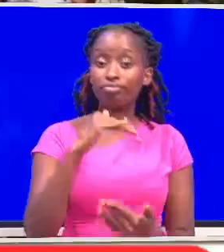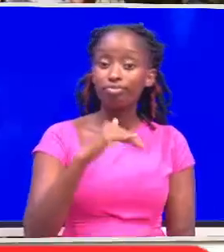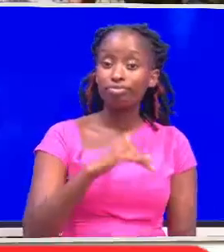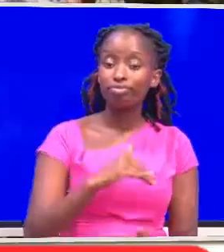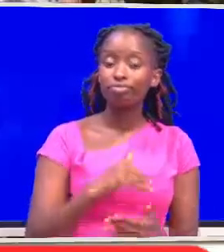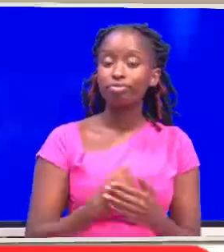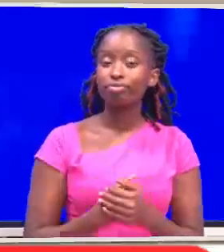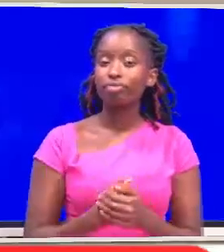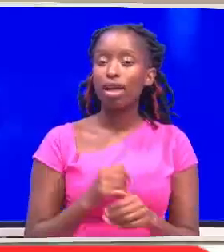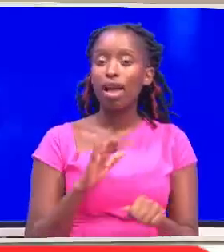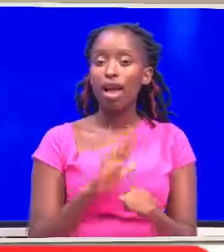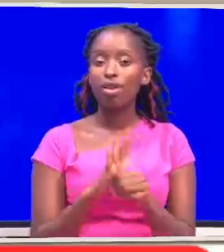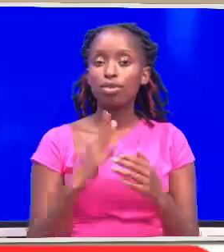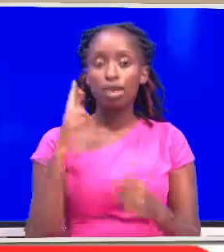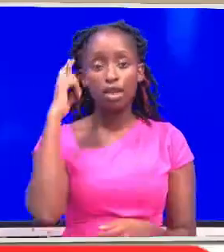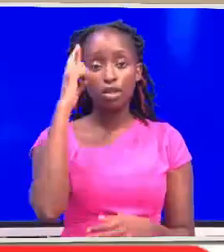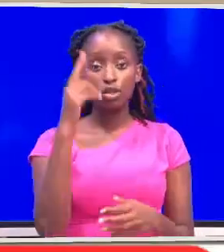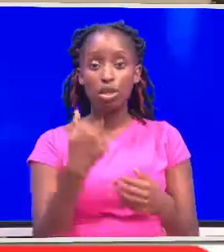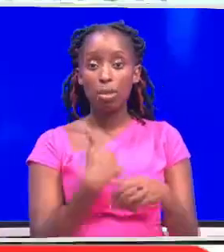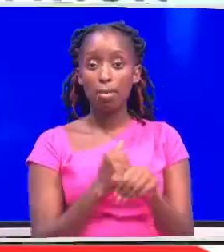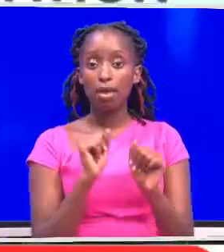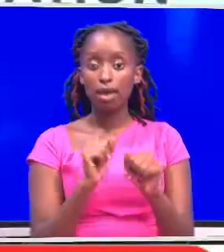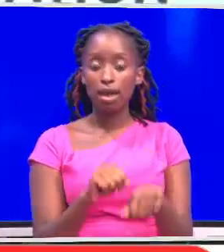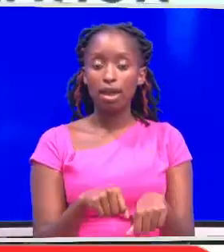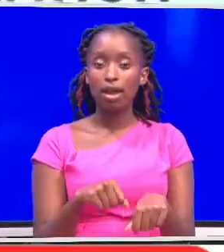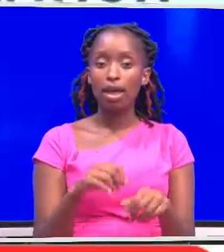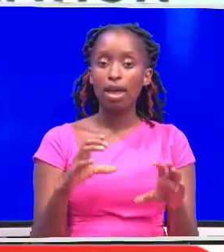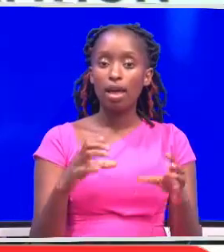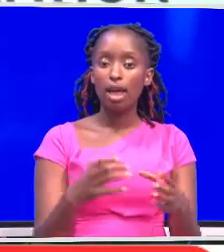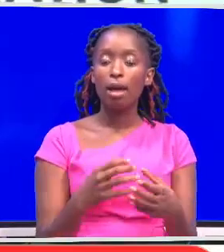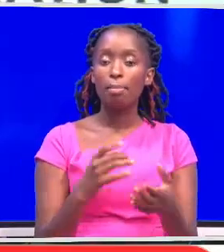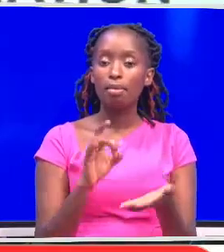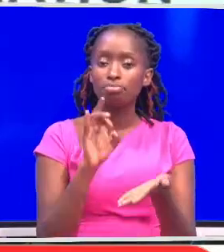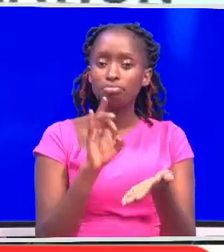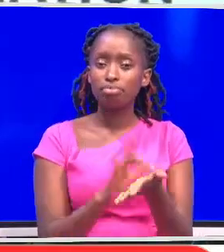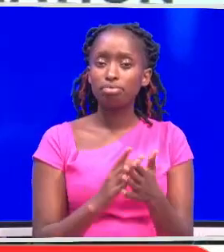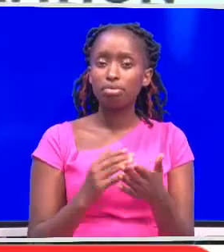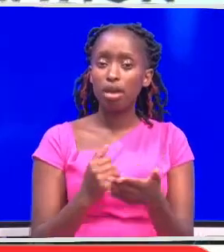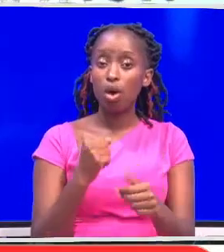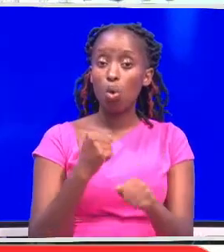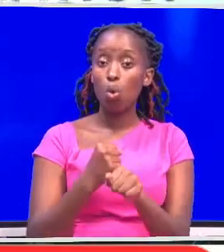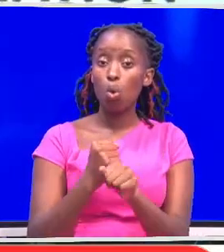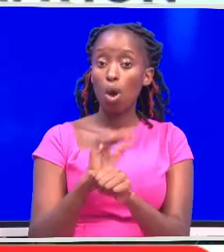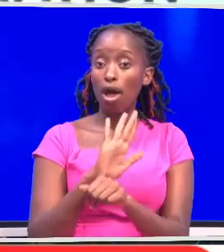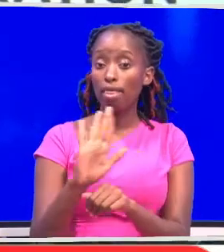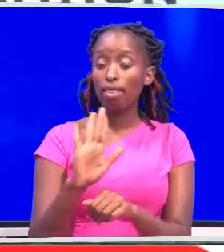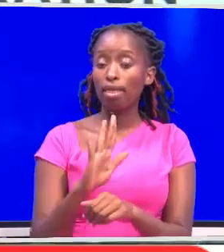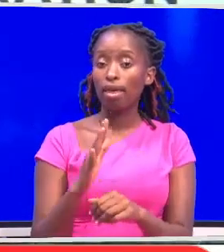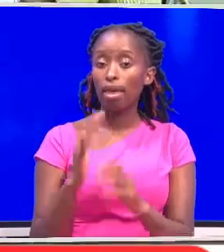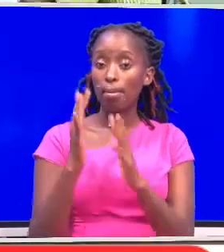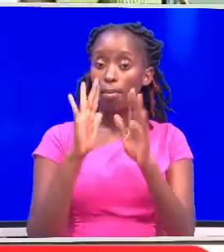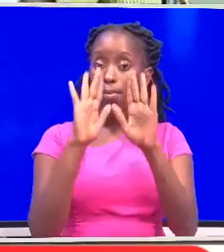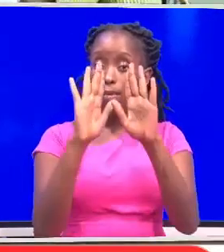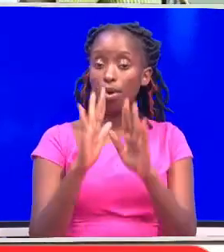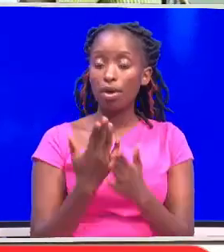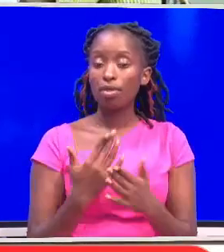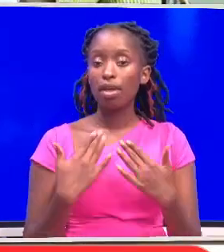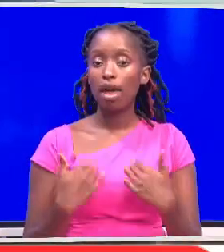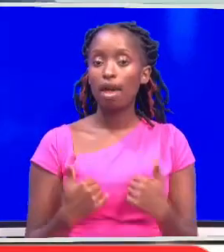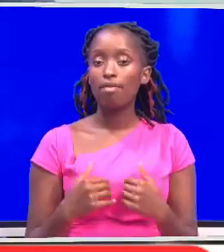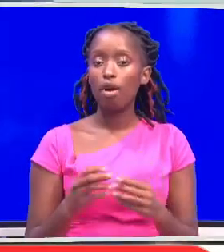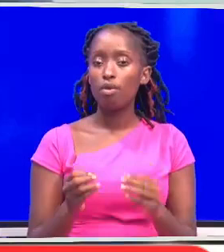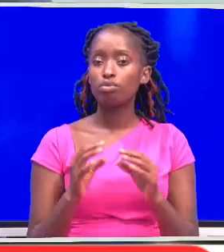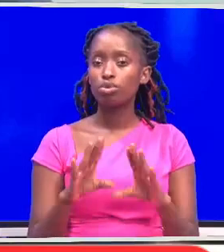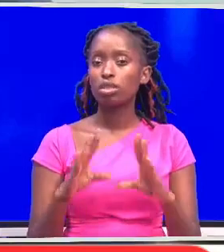that can cause a company to lay off its employees, a key factor being lack of assessment of risks, as the official receiver tells